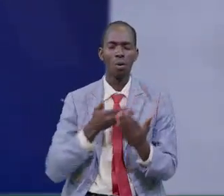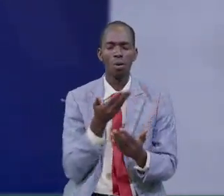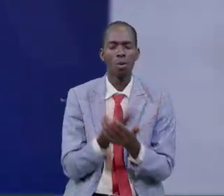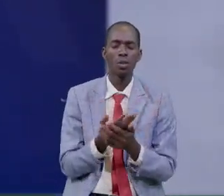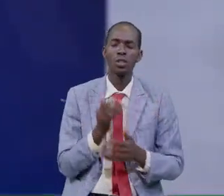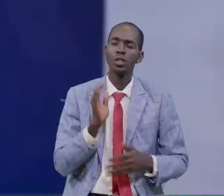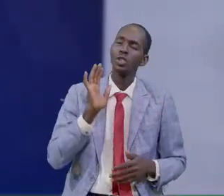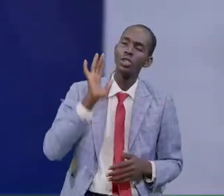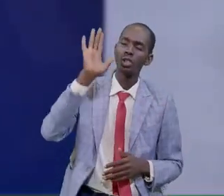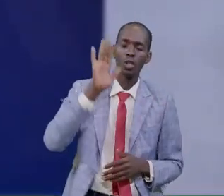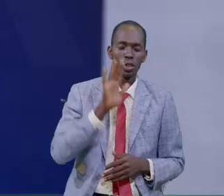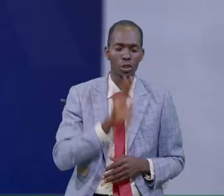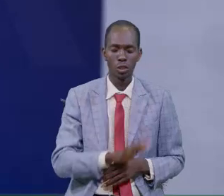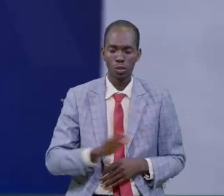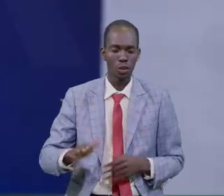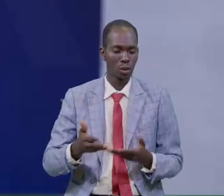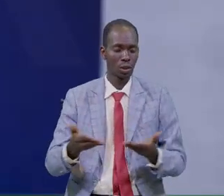have come to you now.